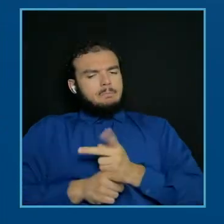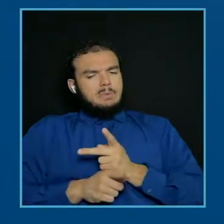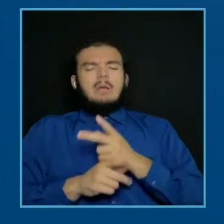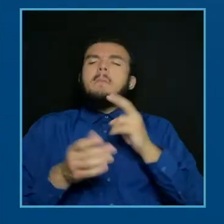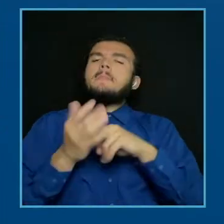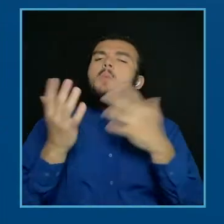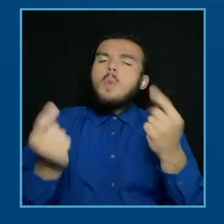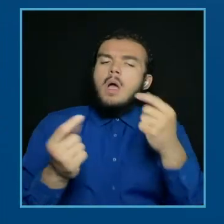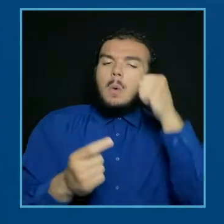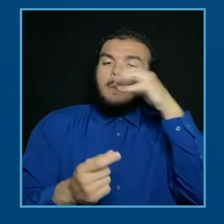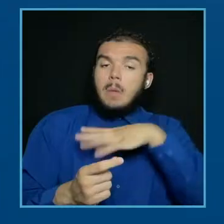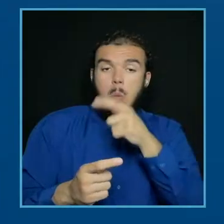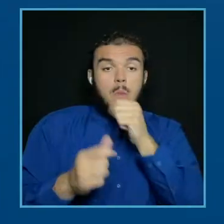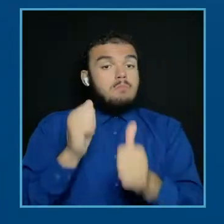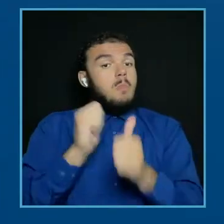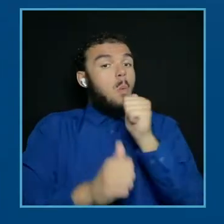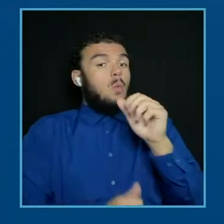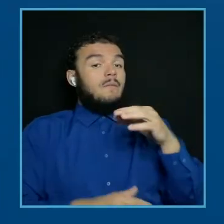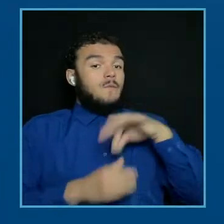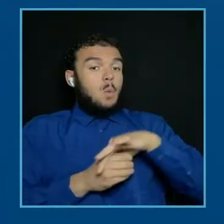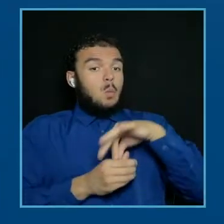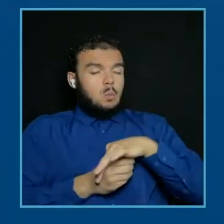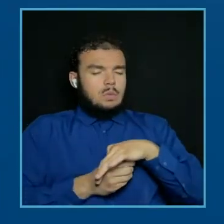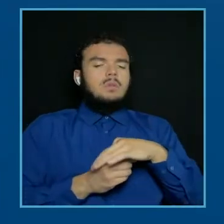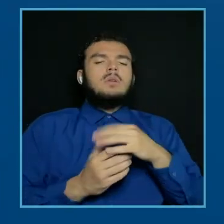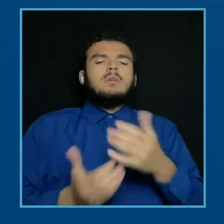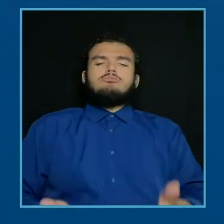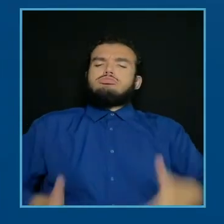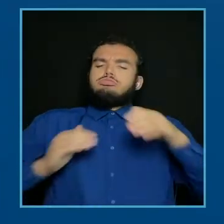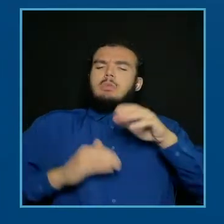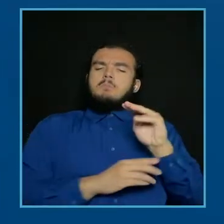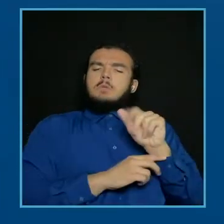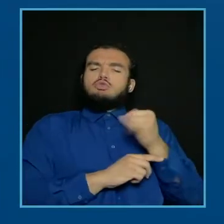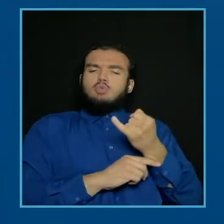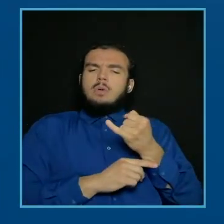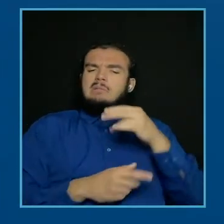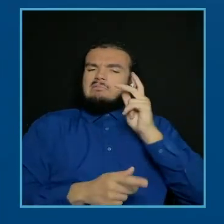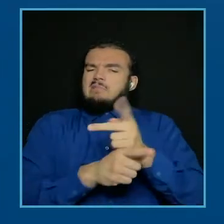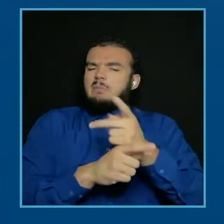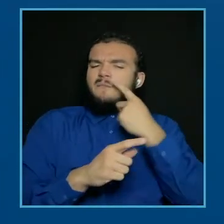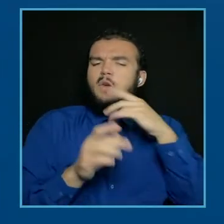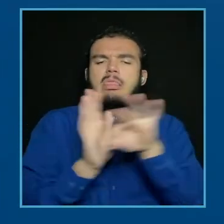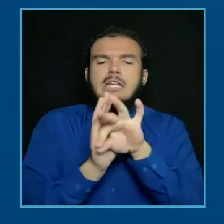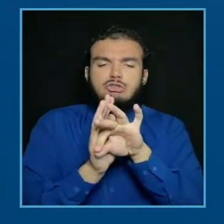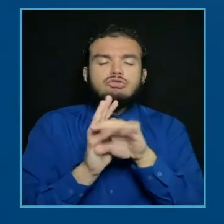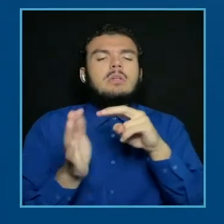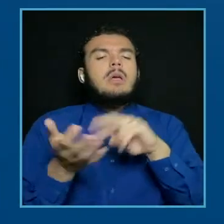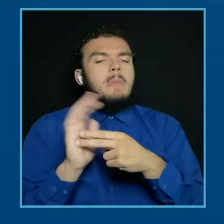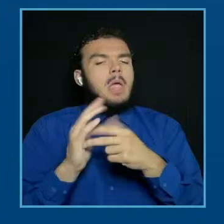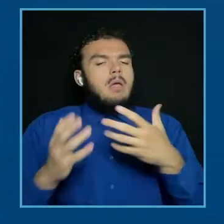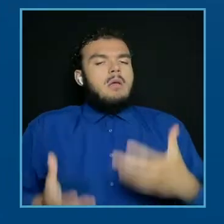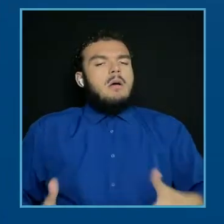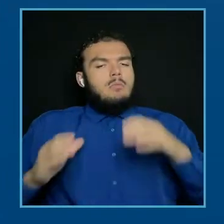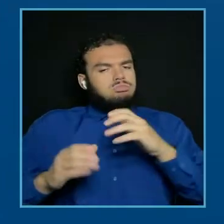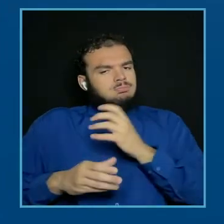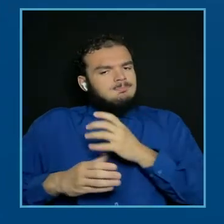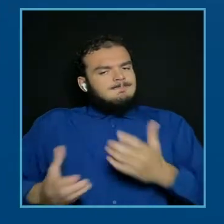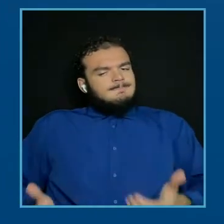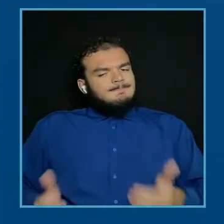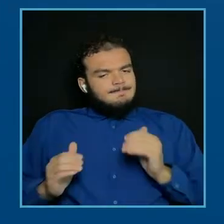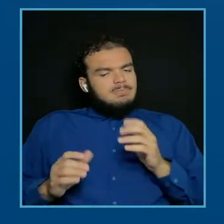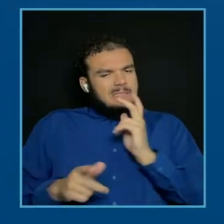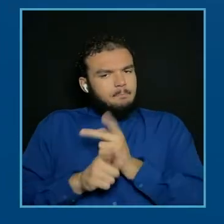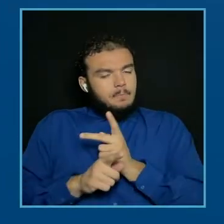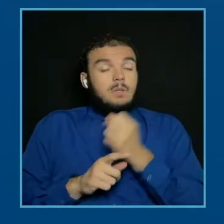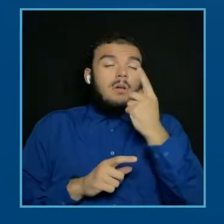who received the larger share of the first basket would have a majority that he needed for election, and that was what was intended. But it also gave the